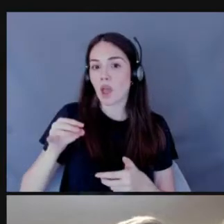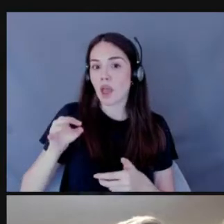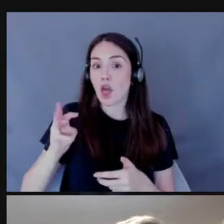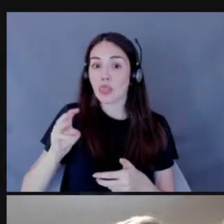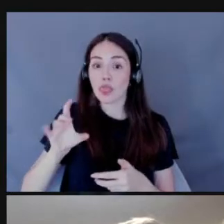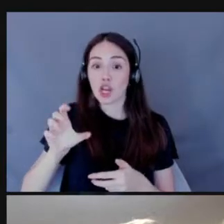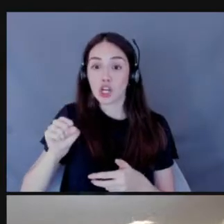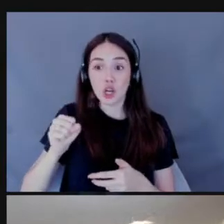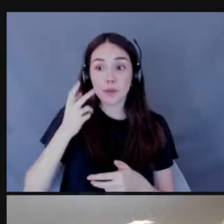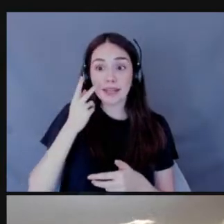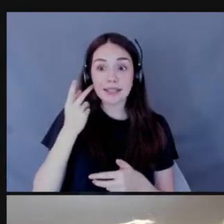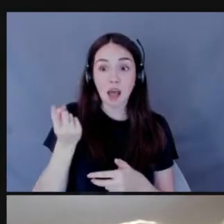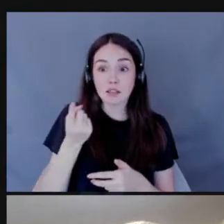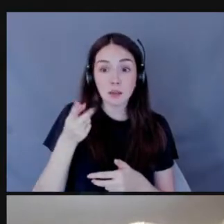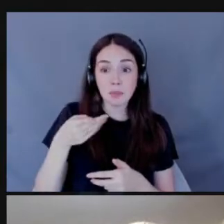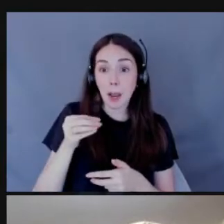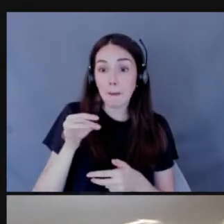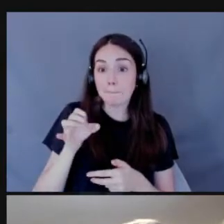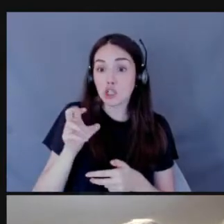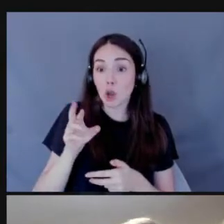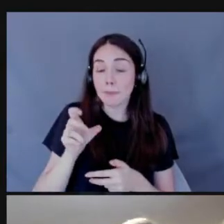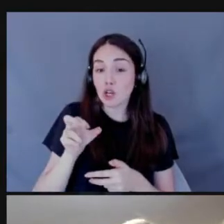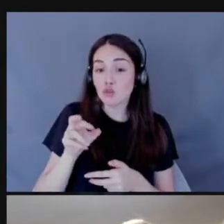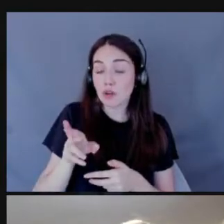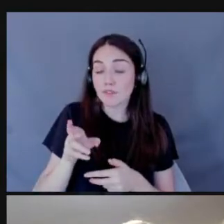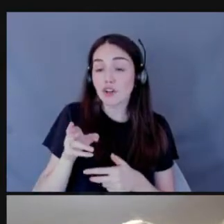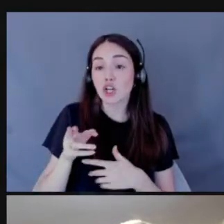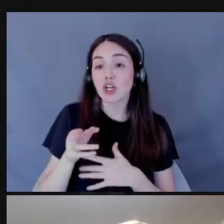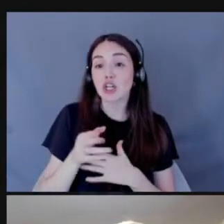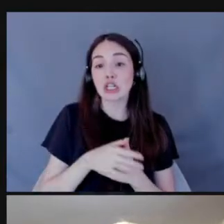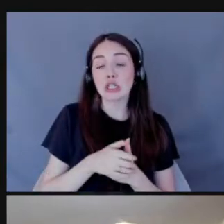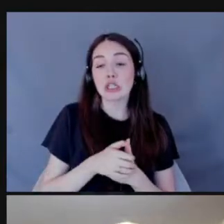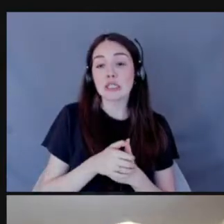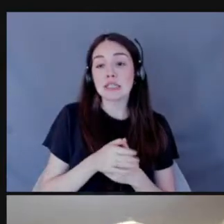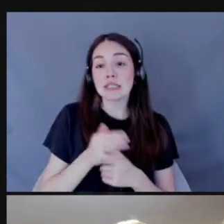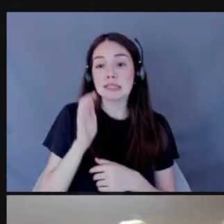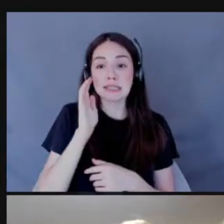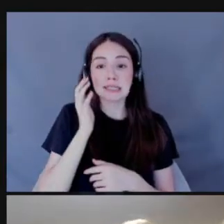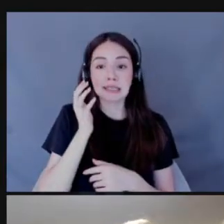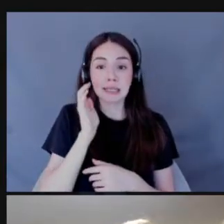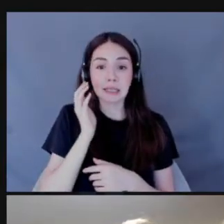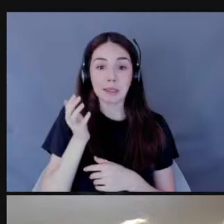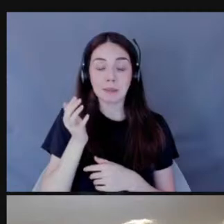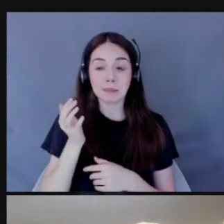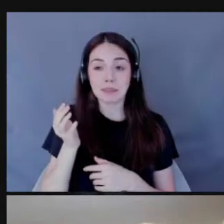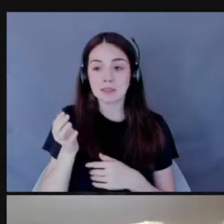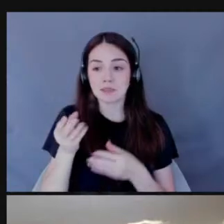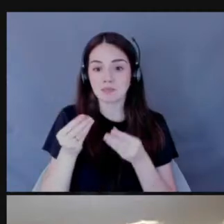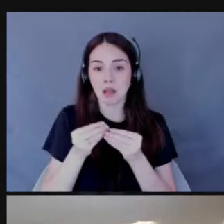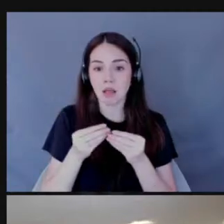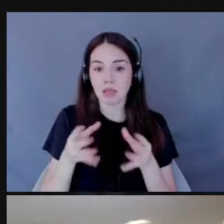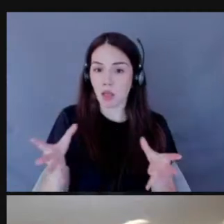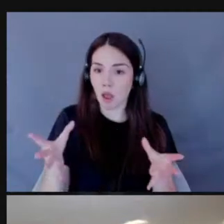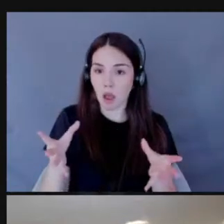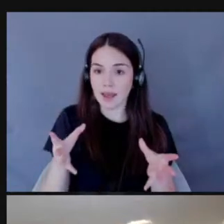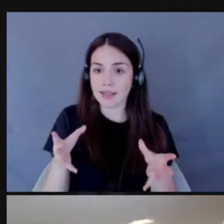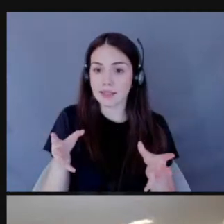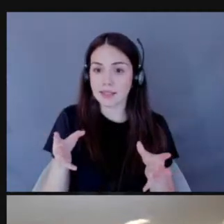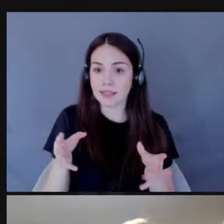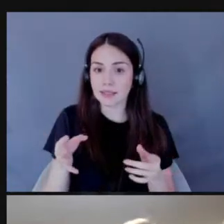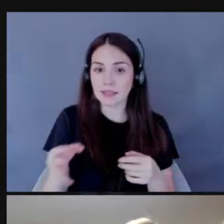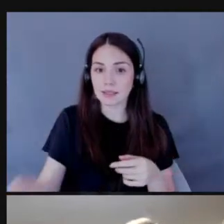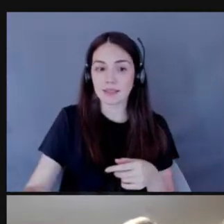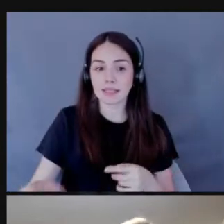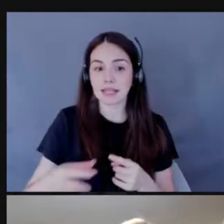Potomac might have kind of gotten lost in the mists of time if it weren't for the fact that in July